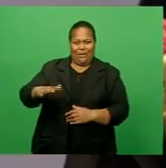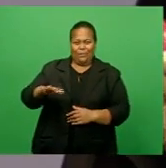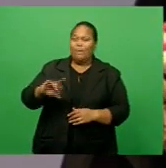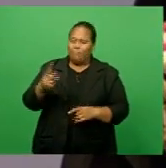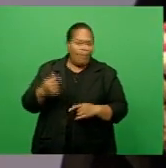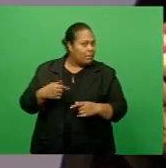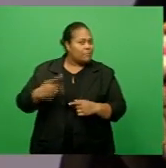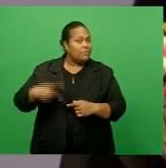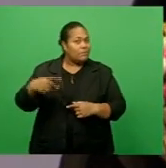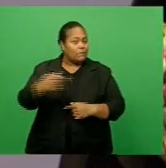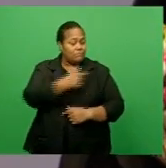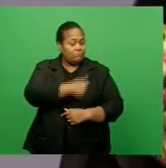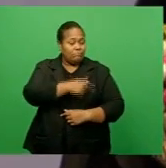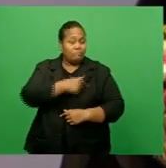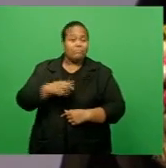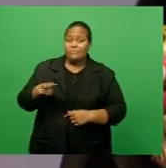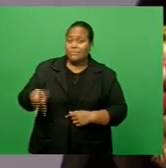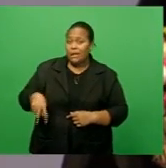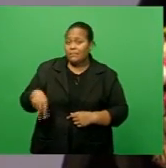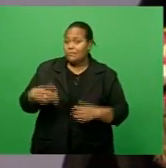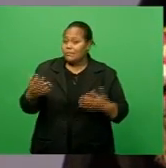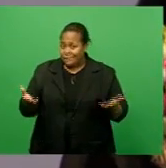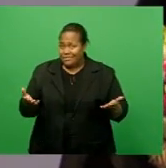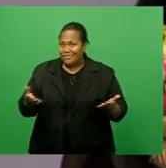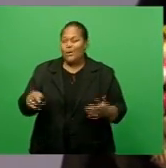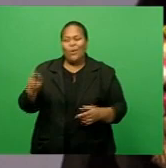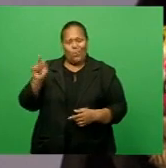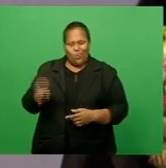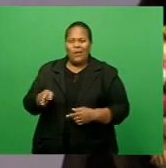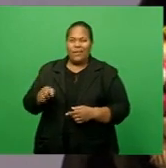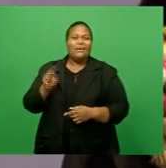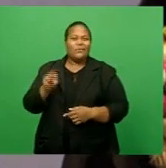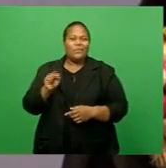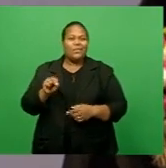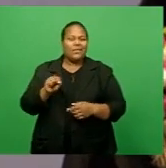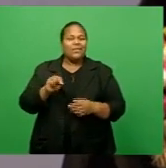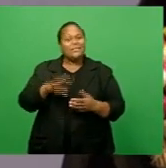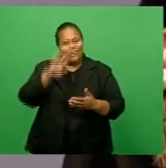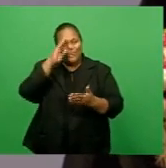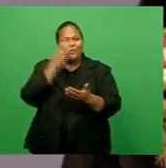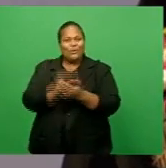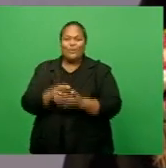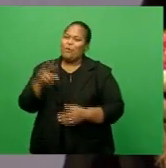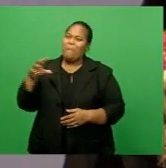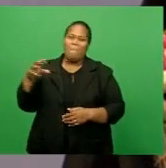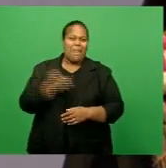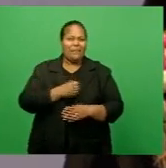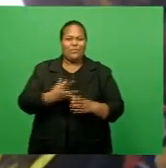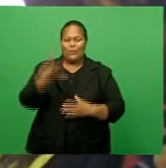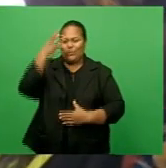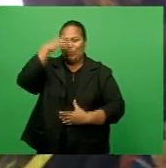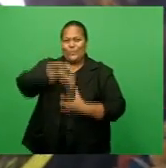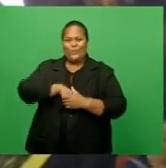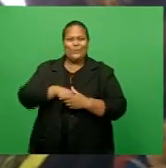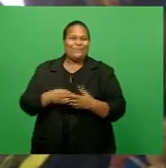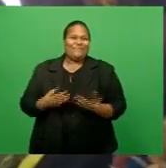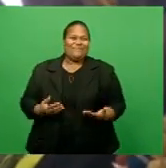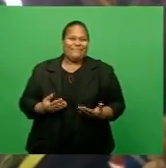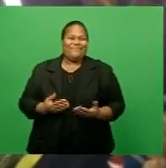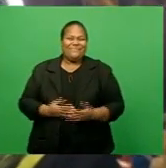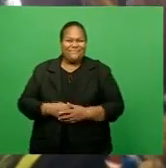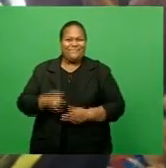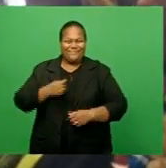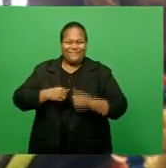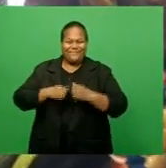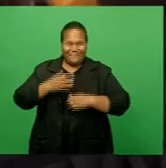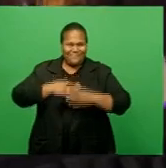And that grit and will that is characteristic to a student of the Conservatorium of Dance is something that you've embodied so fully. The diploma